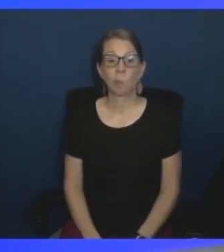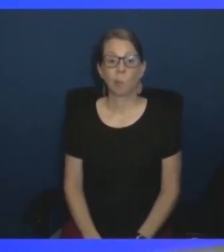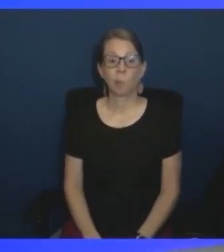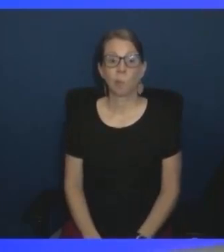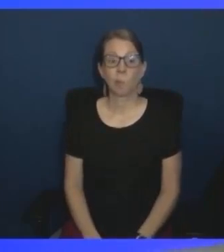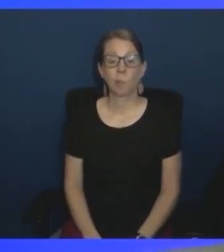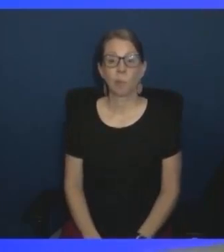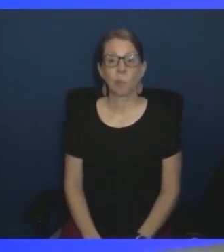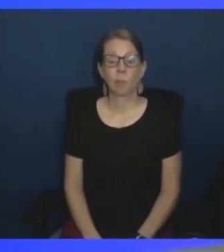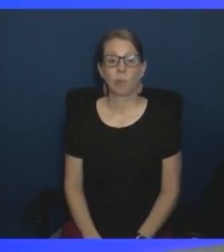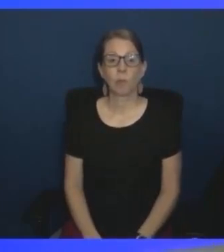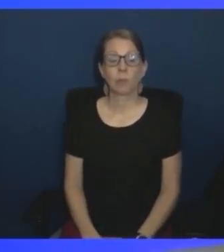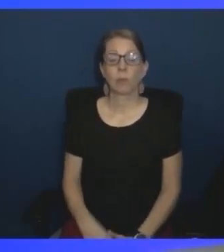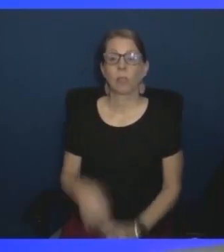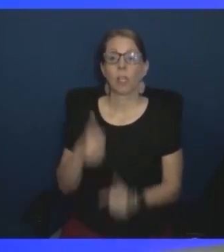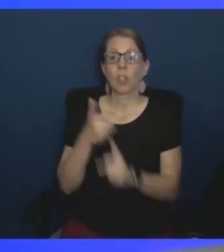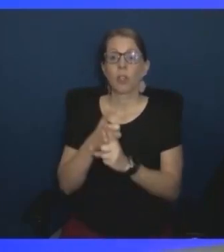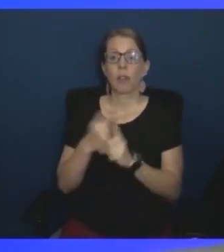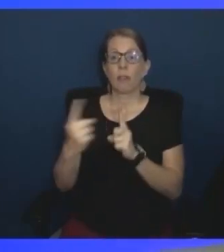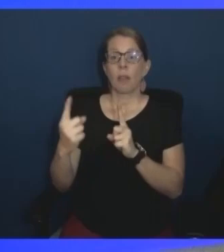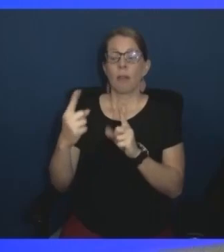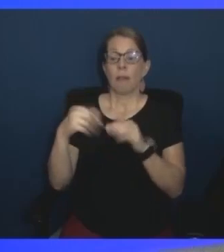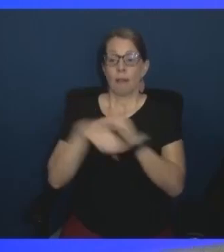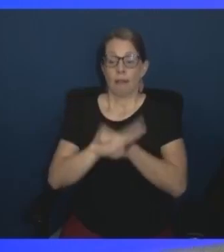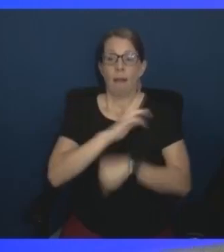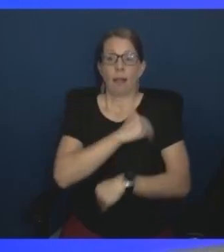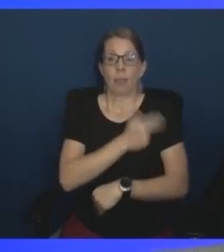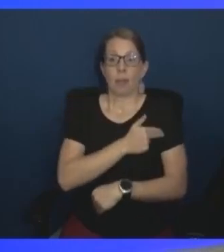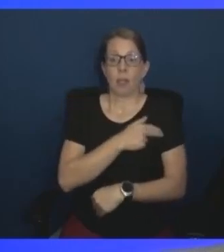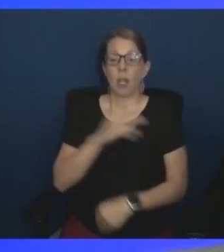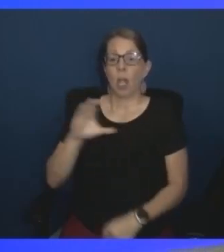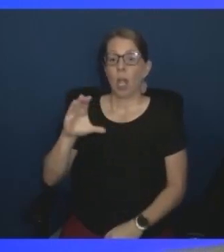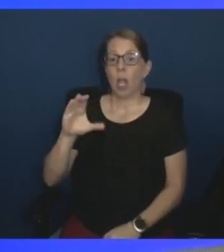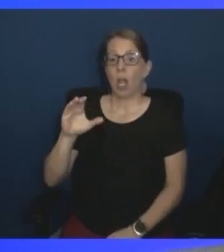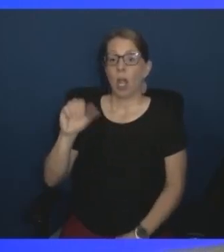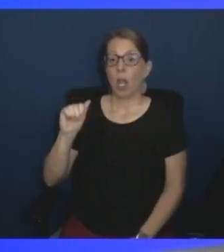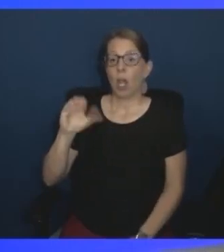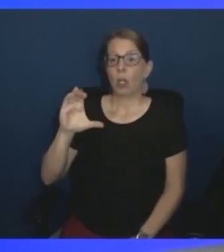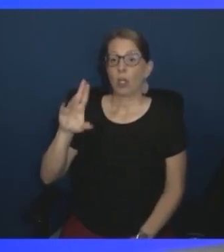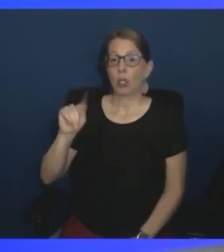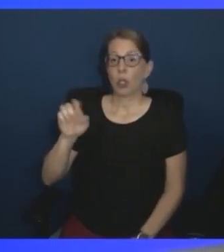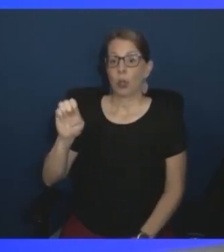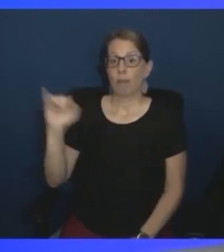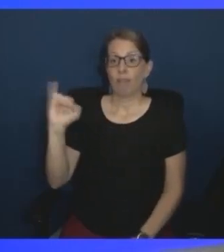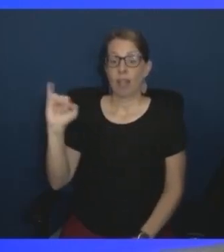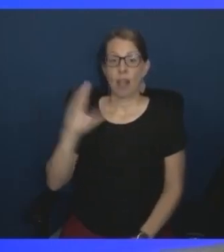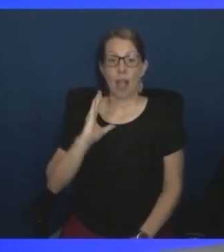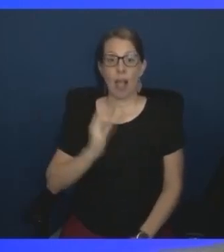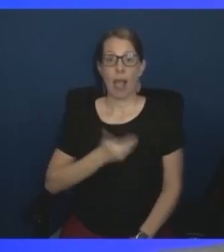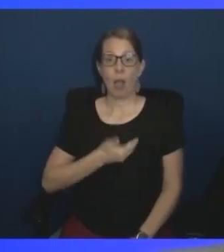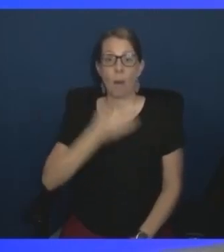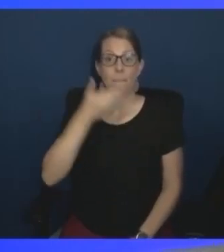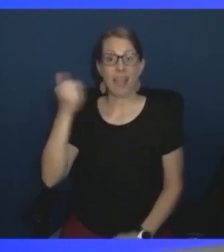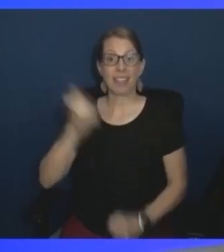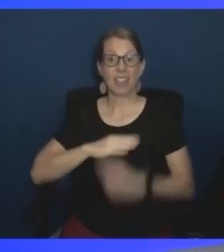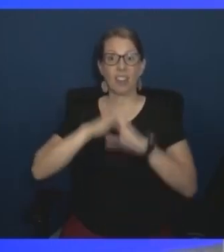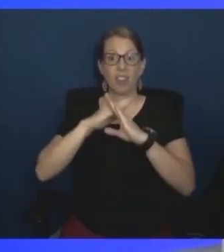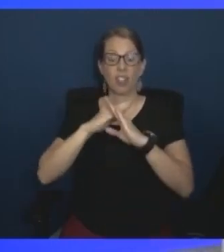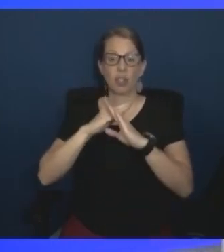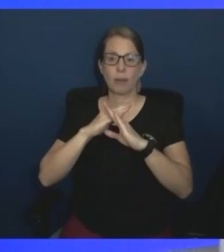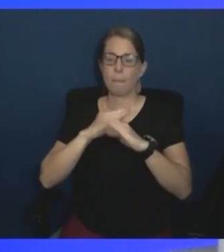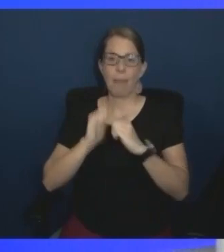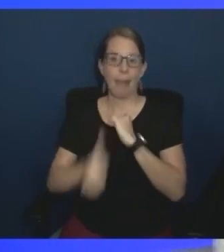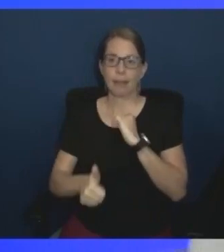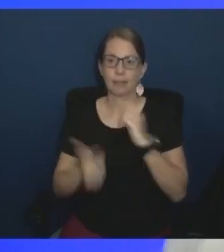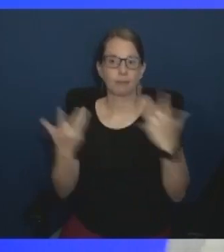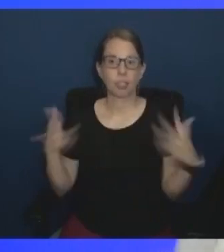with an acute infection, our best intervention is already past us, right? So I